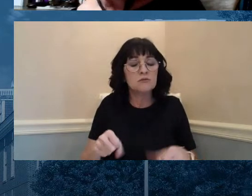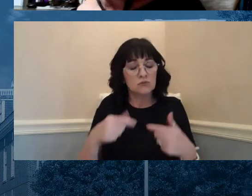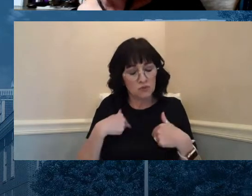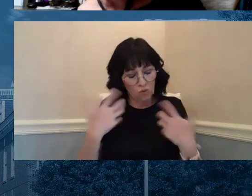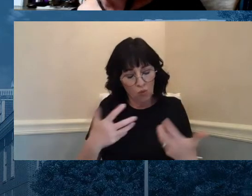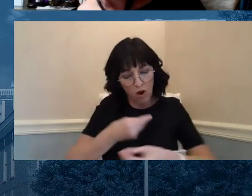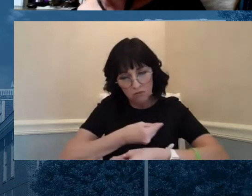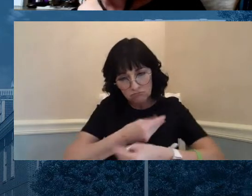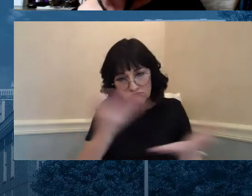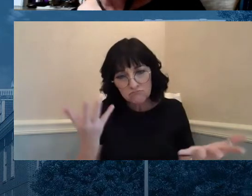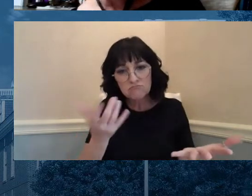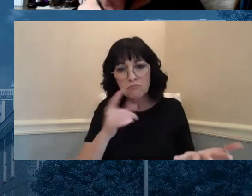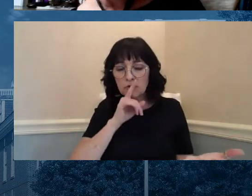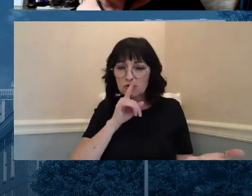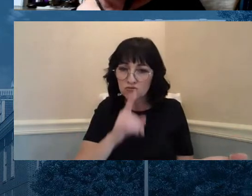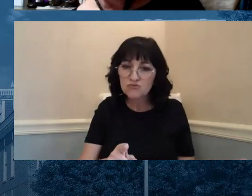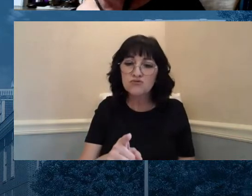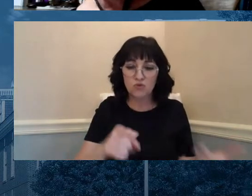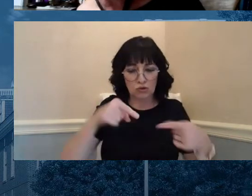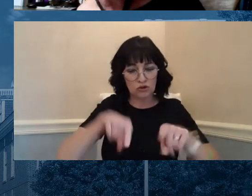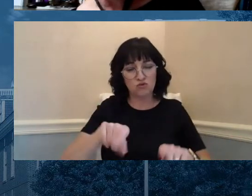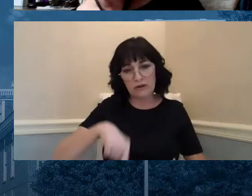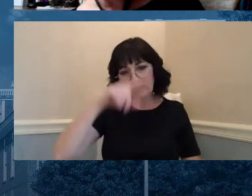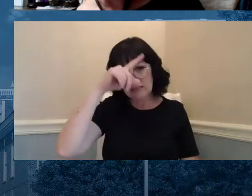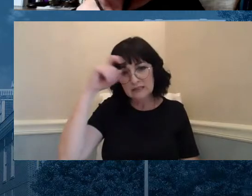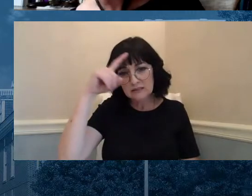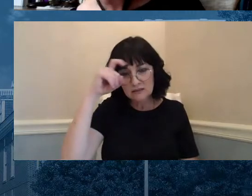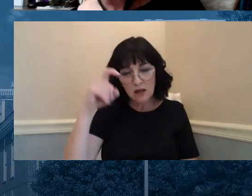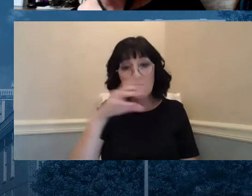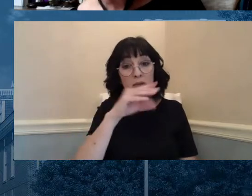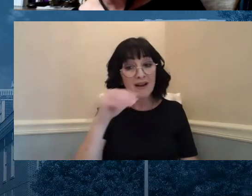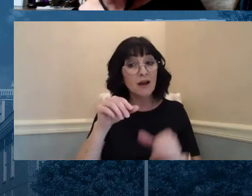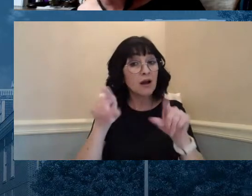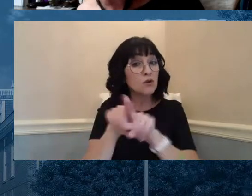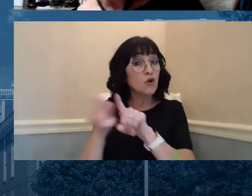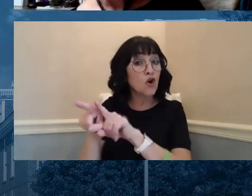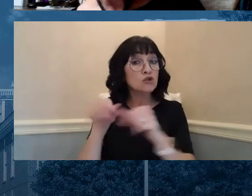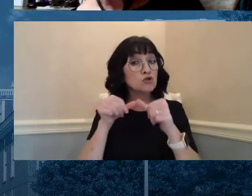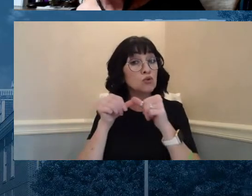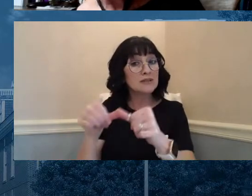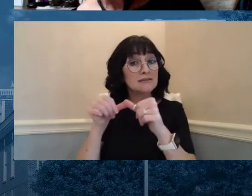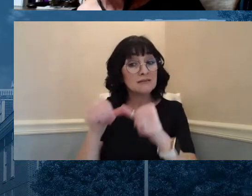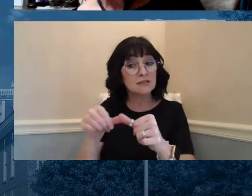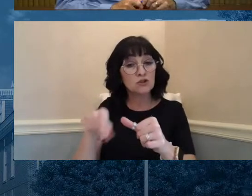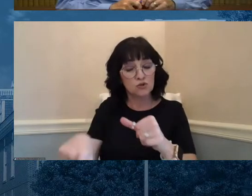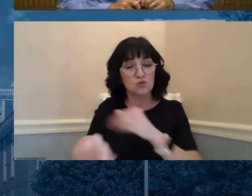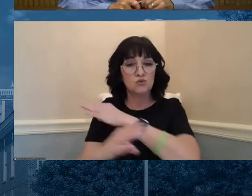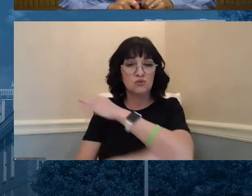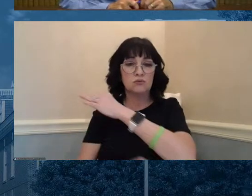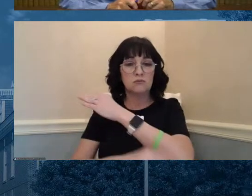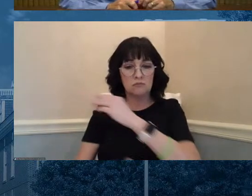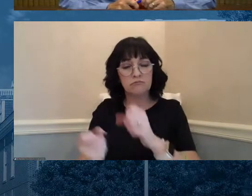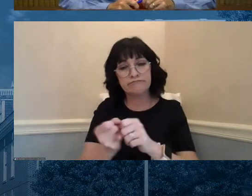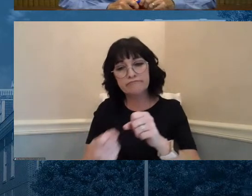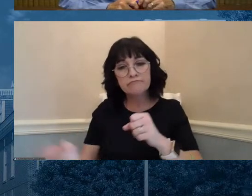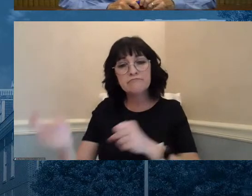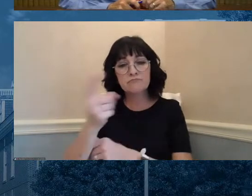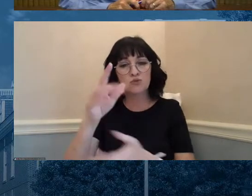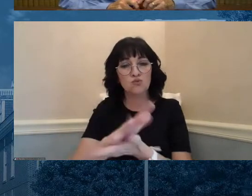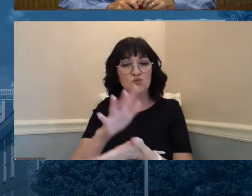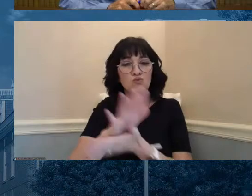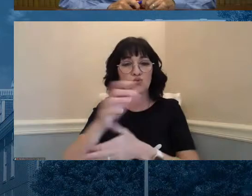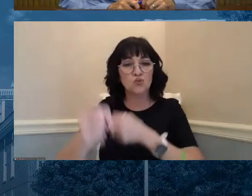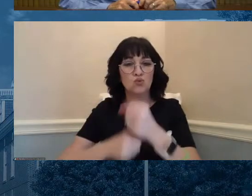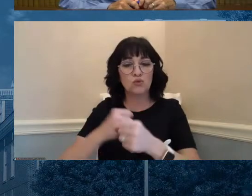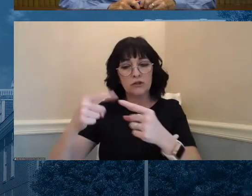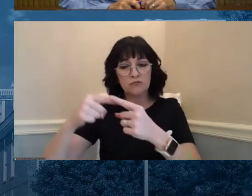that happen all through this summer and into next school year. Governor, I turn it back to you. Thank you, Dr. Bunting. A